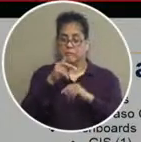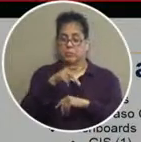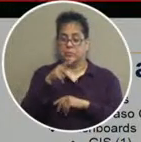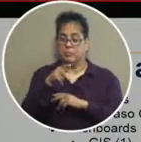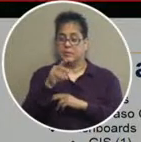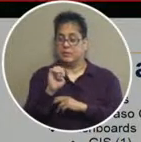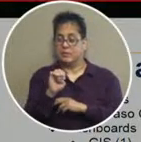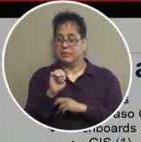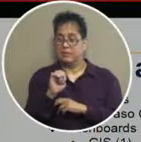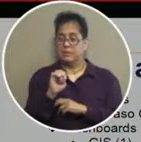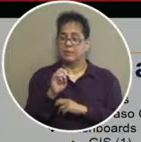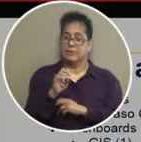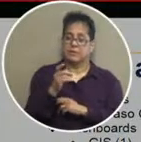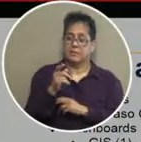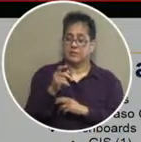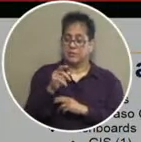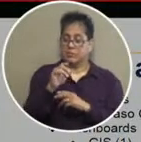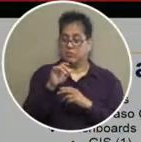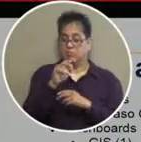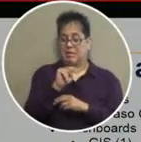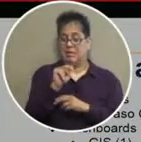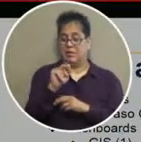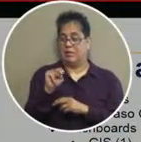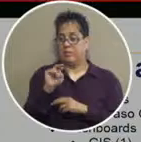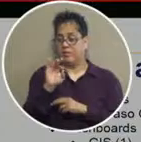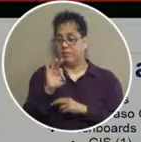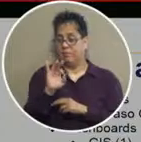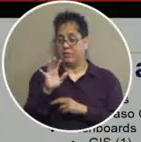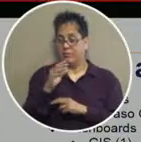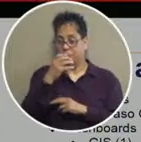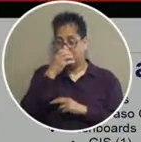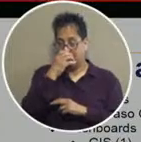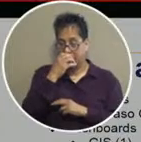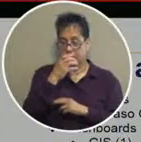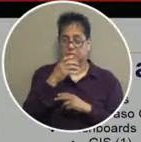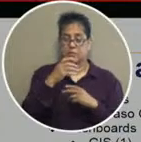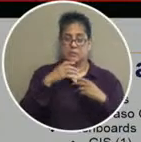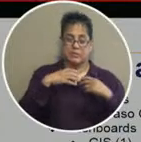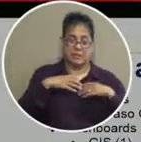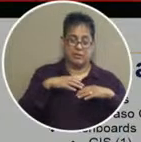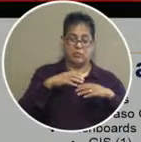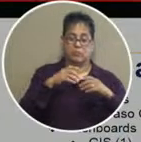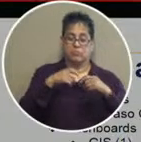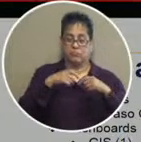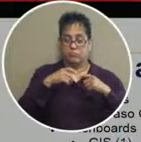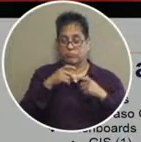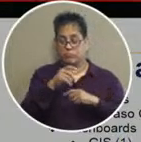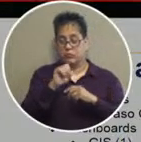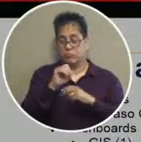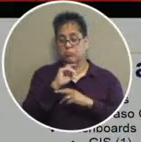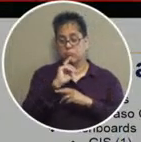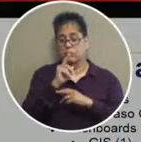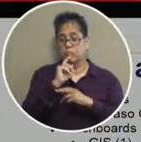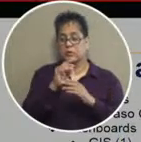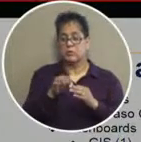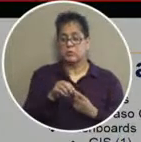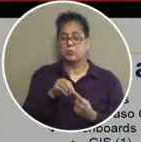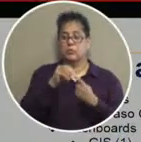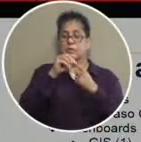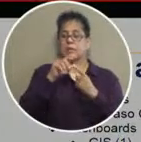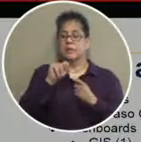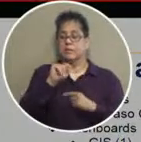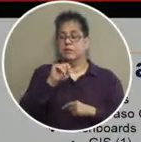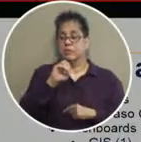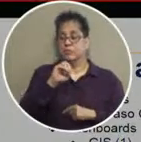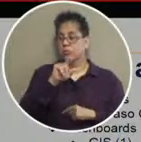equipment, face shield, N95 masks, gloves, gowns, and others. So again, these are really unique tools